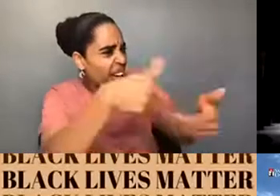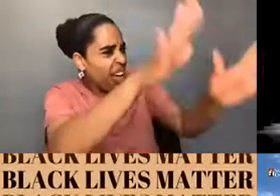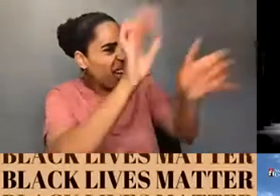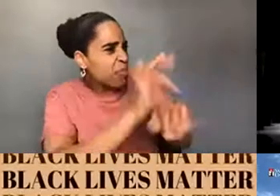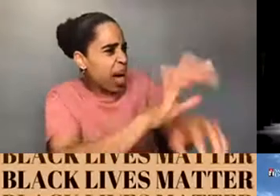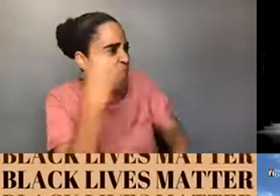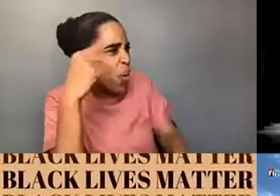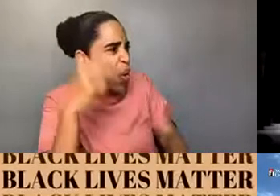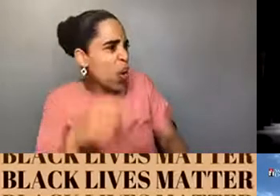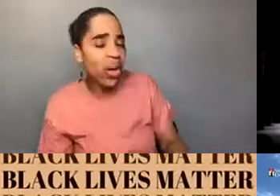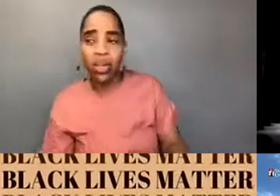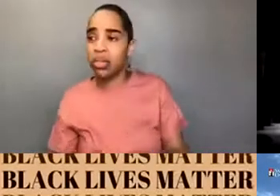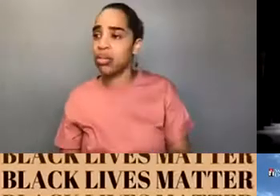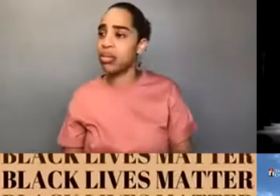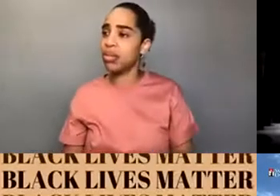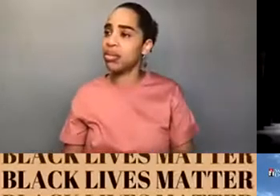her,